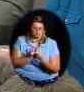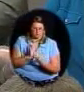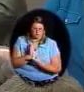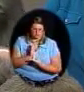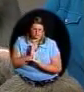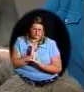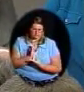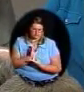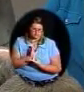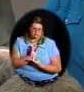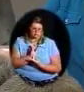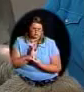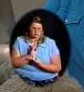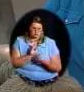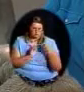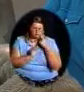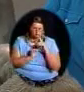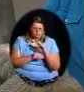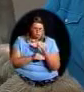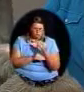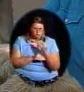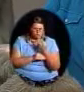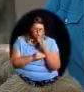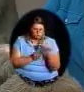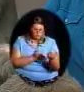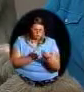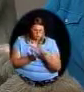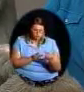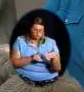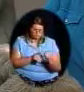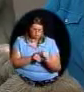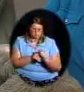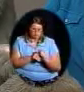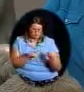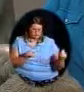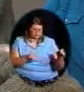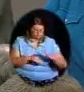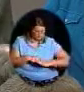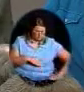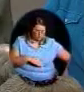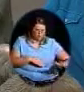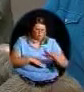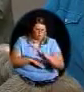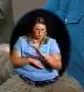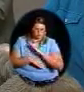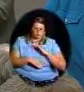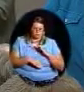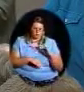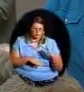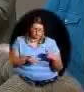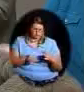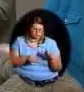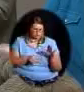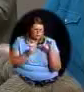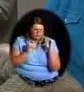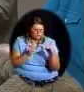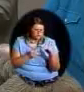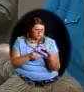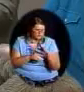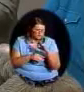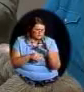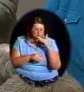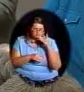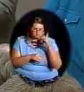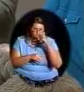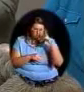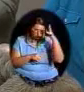to food service bullying across the board, educate parents. They do need that in the board minutes,